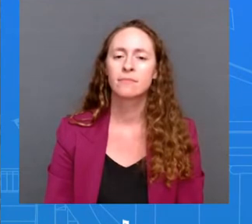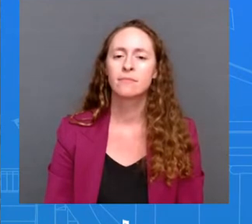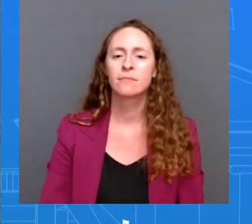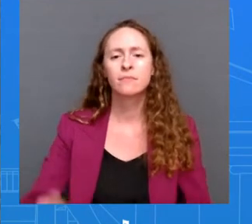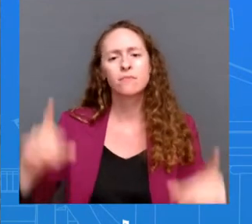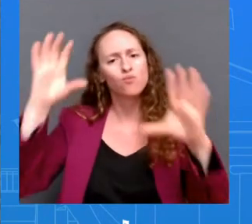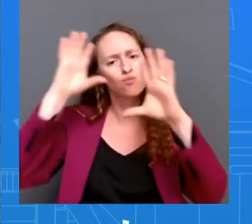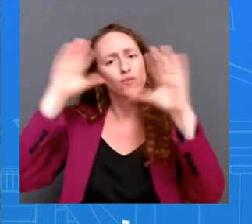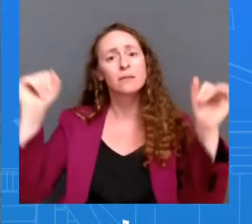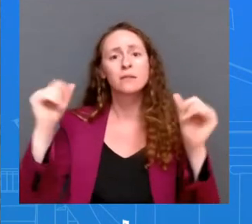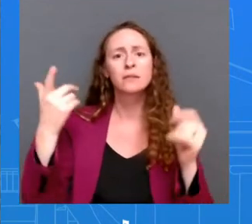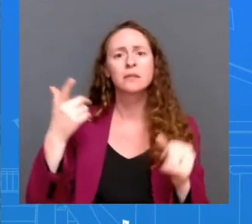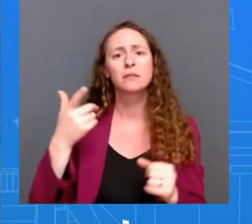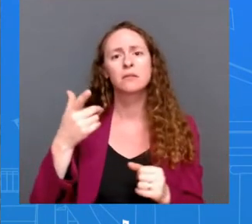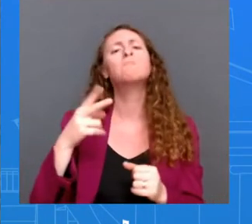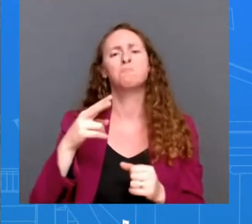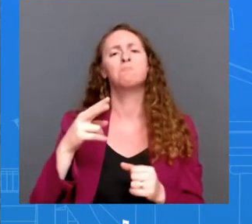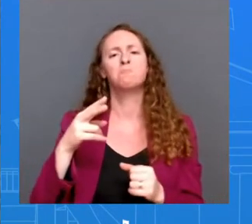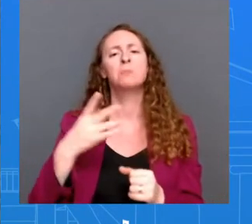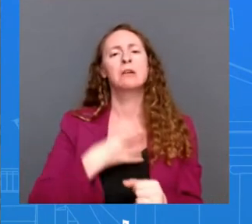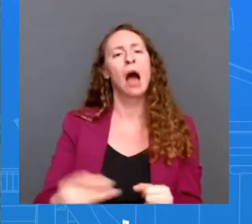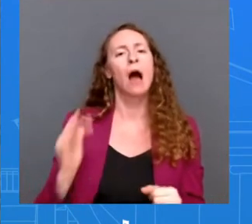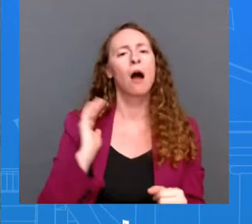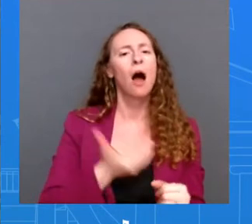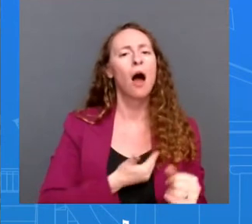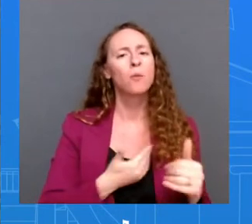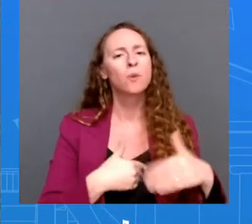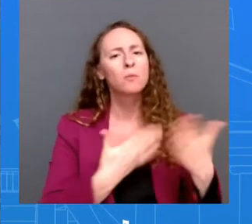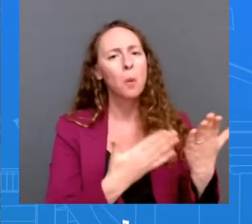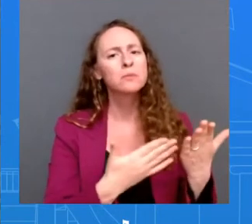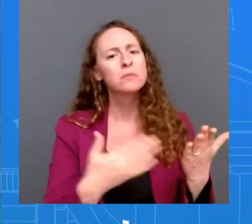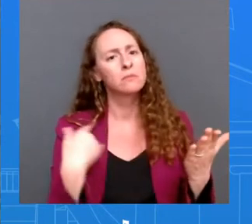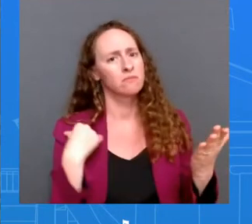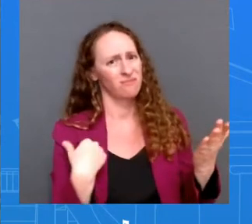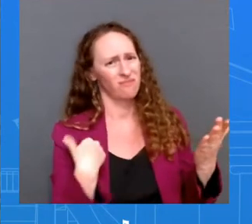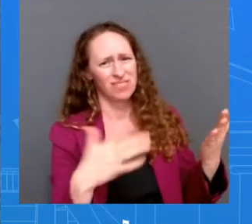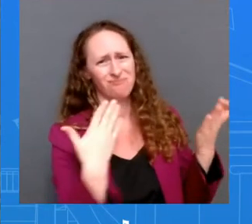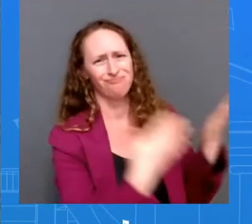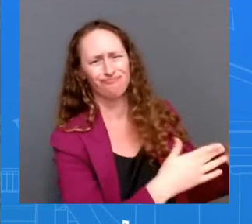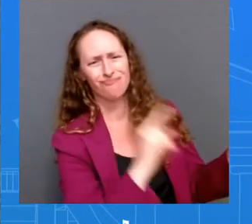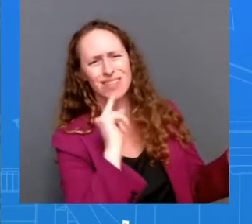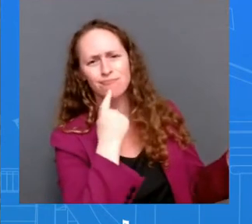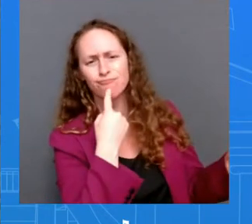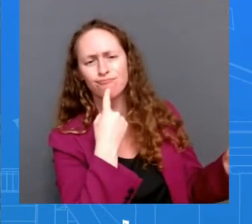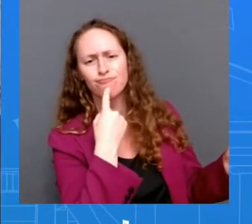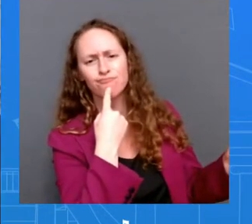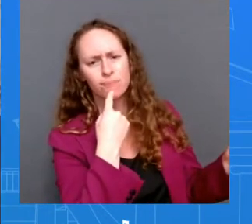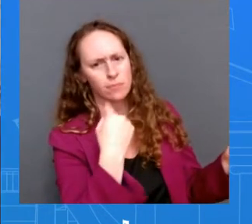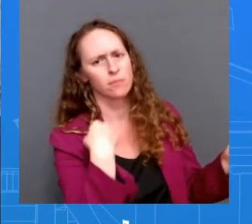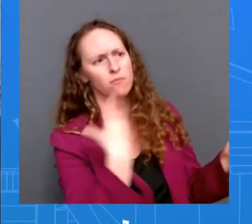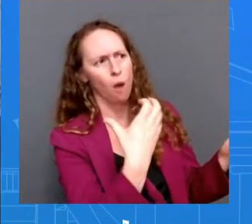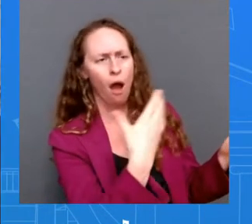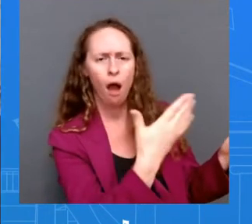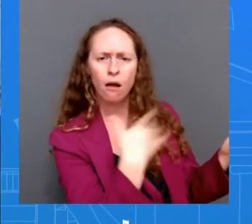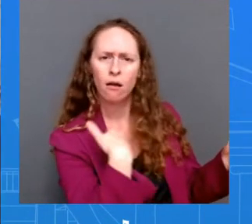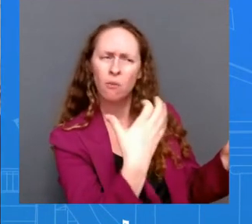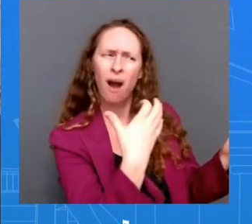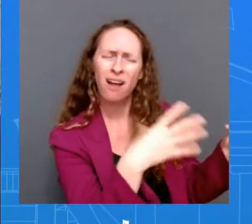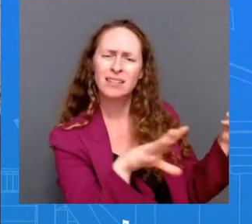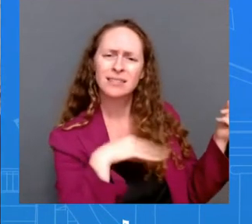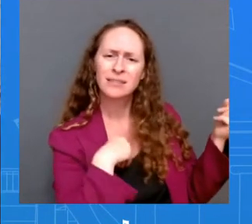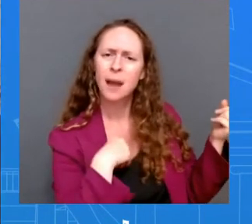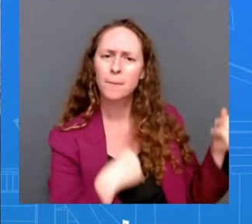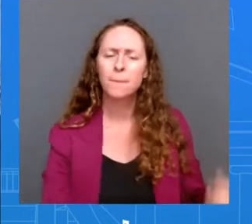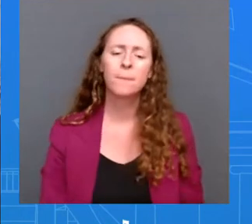he urges the Russians to accept that proposal so we can get Brittany and Paul home. And then you talked about the decision to make public that you had